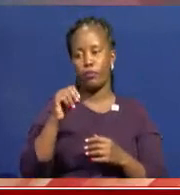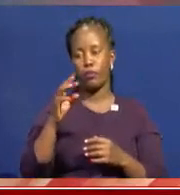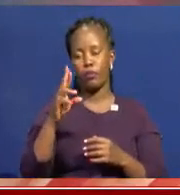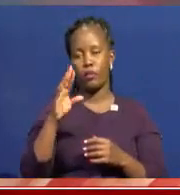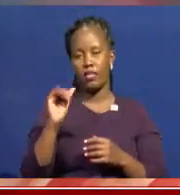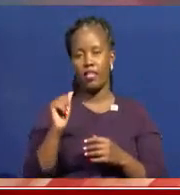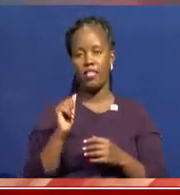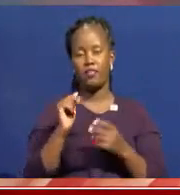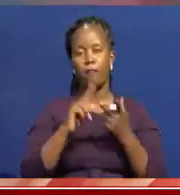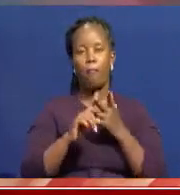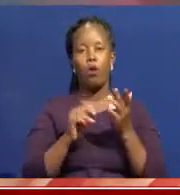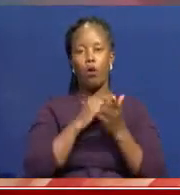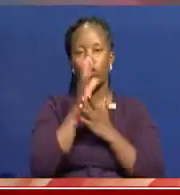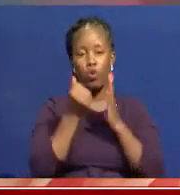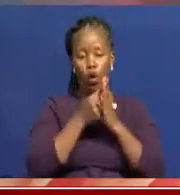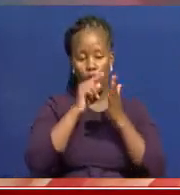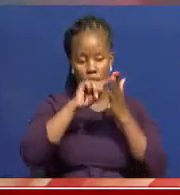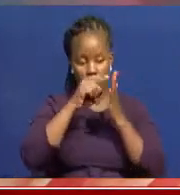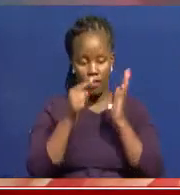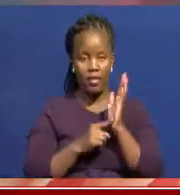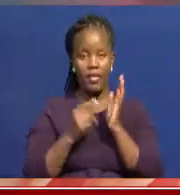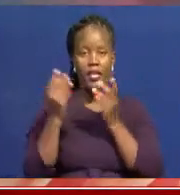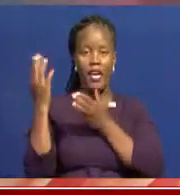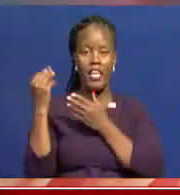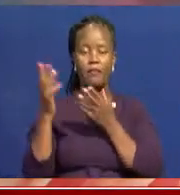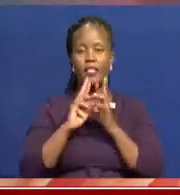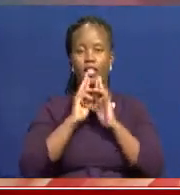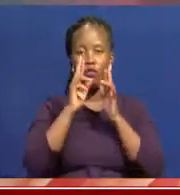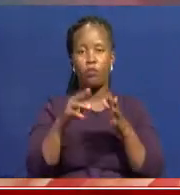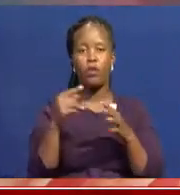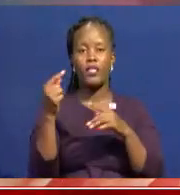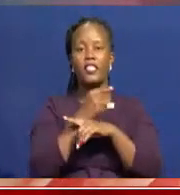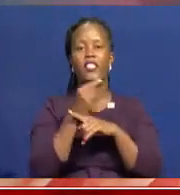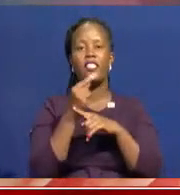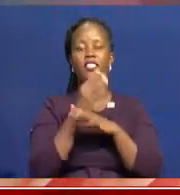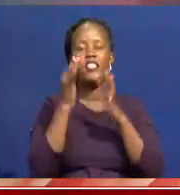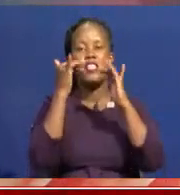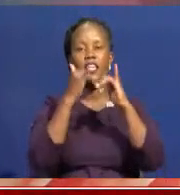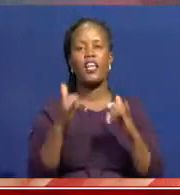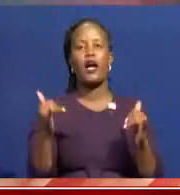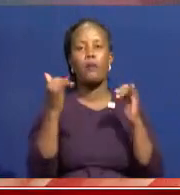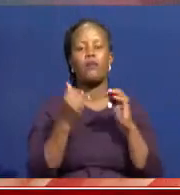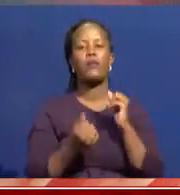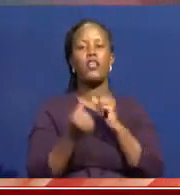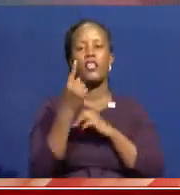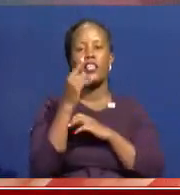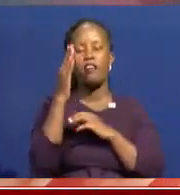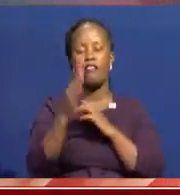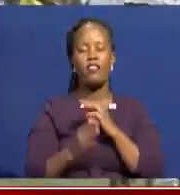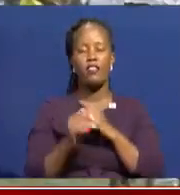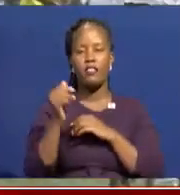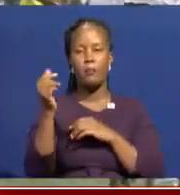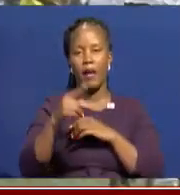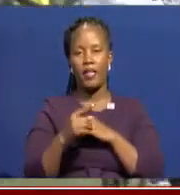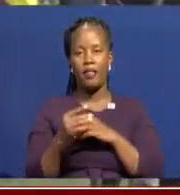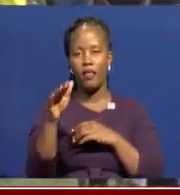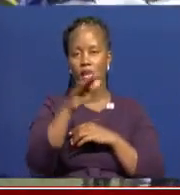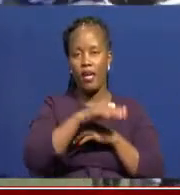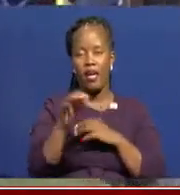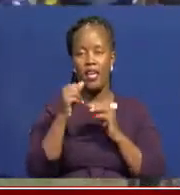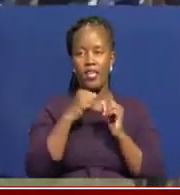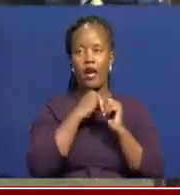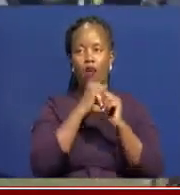named athletes are expected to report to residential training camp on the 11th of this month in Ngong.